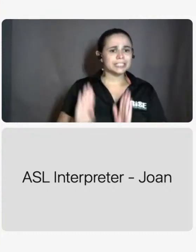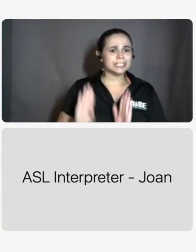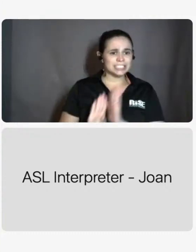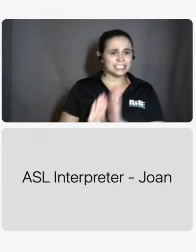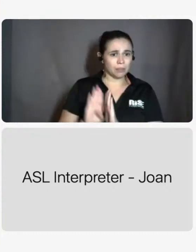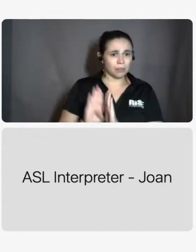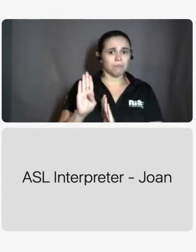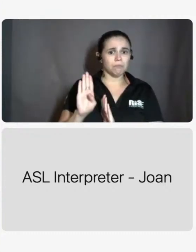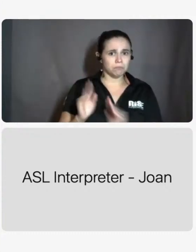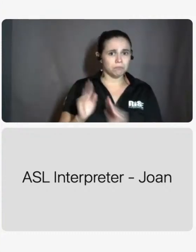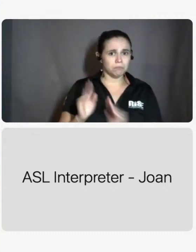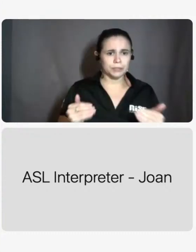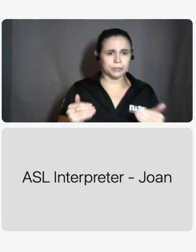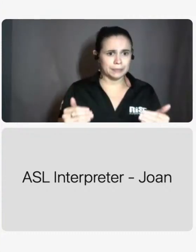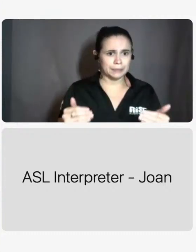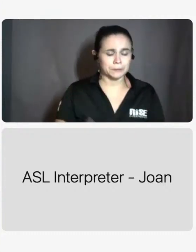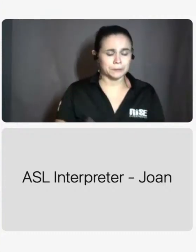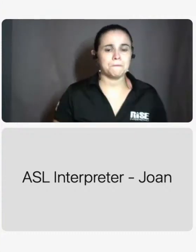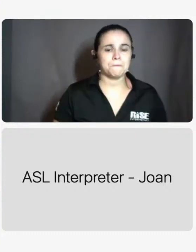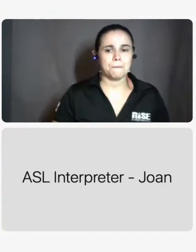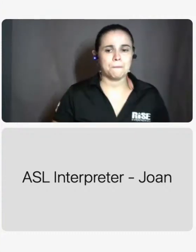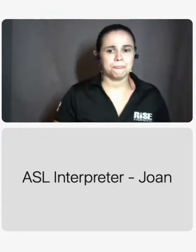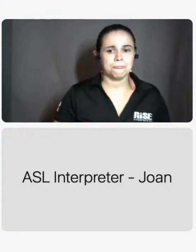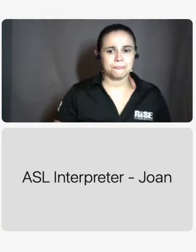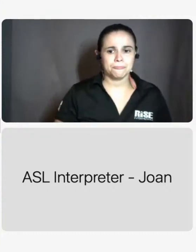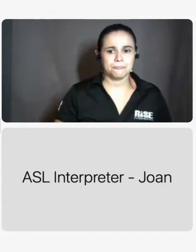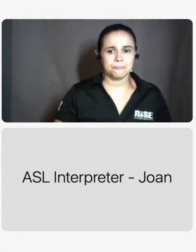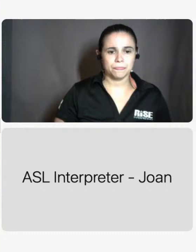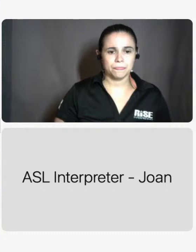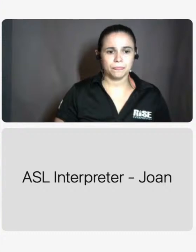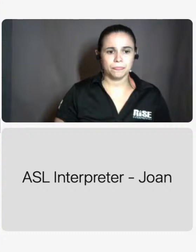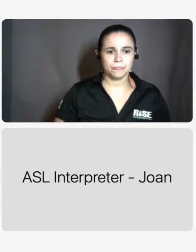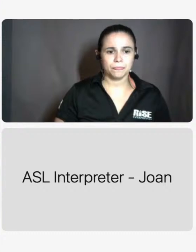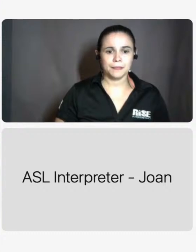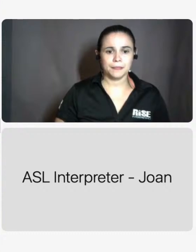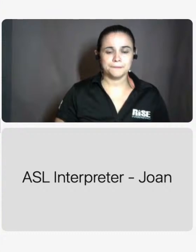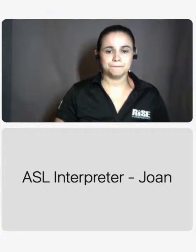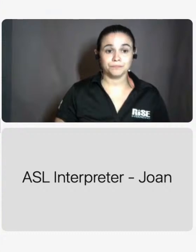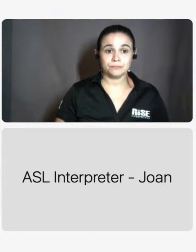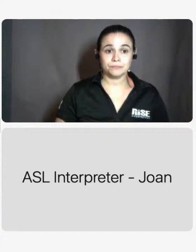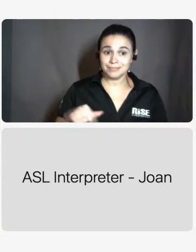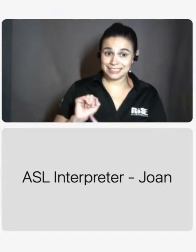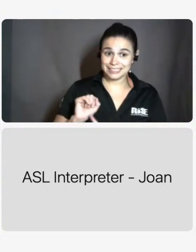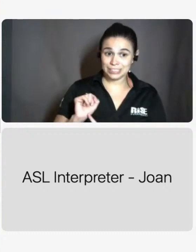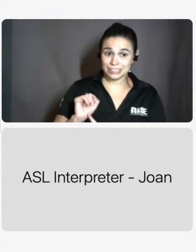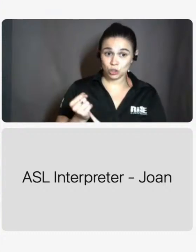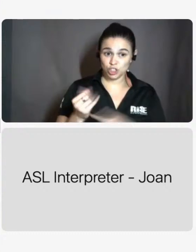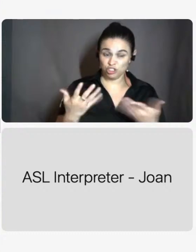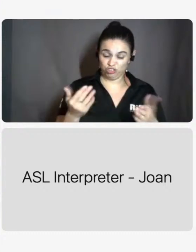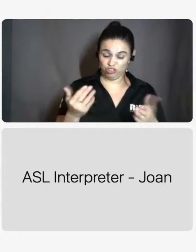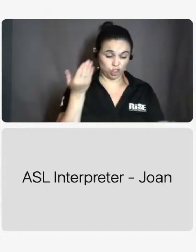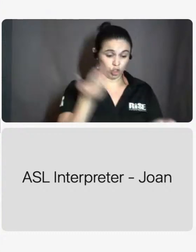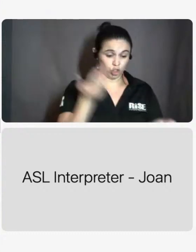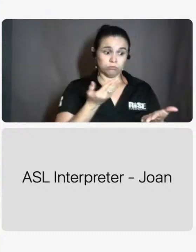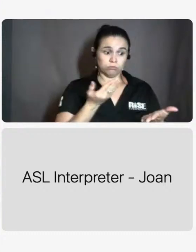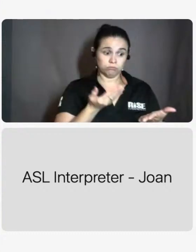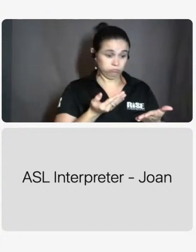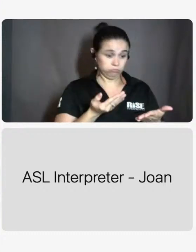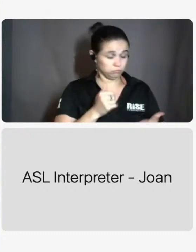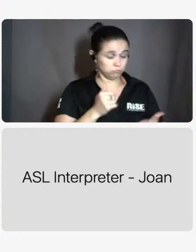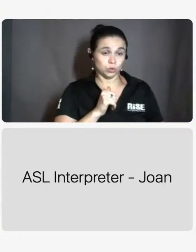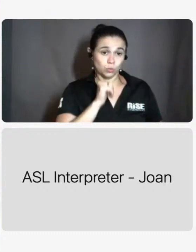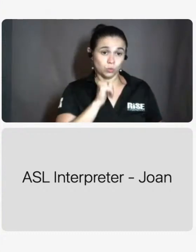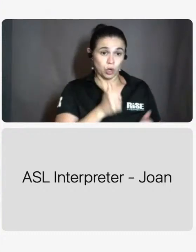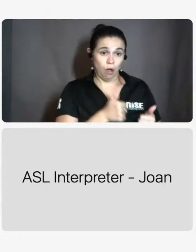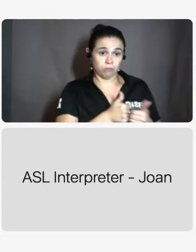case, you showed them that you weren't shy, you were willing to go to the mat if necessary, and that's why you got the